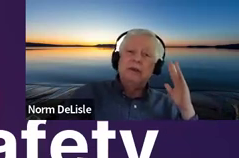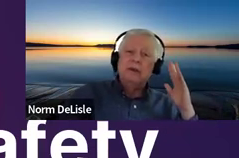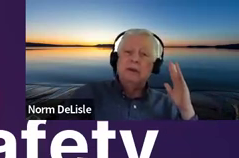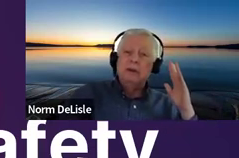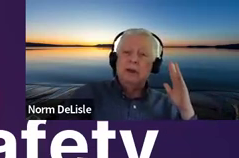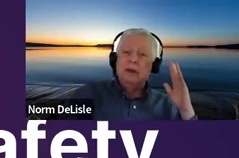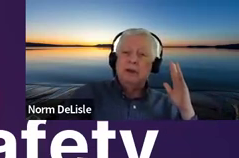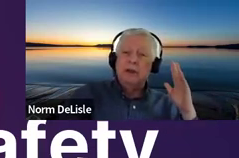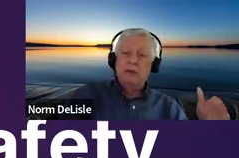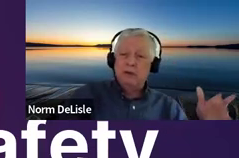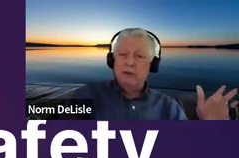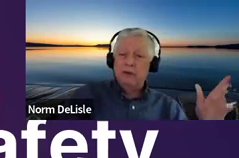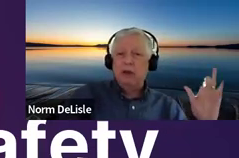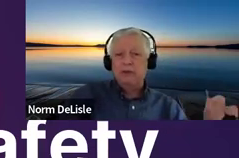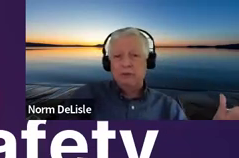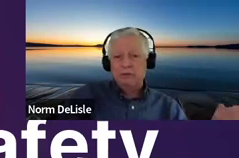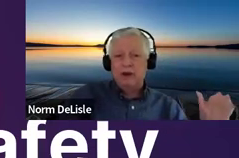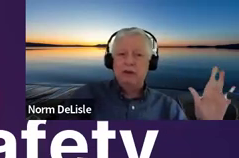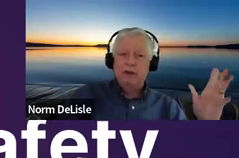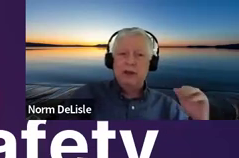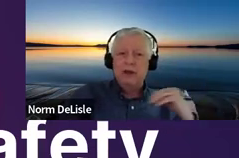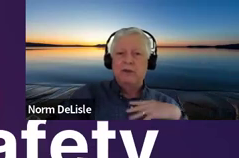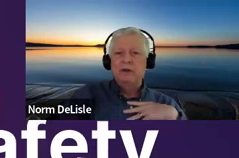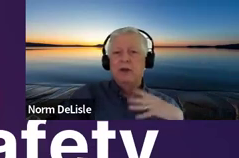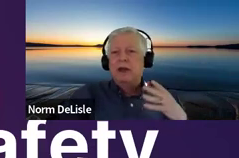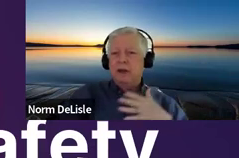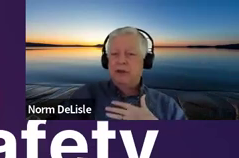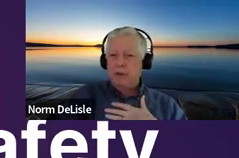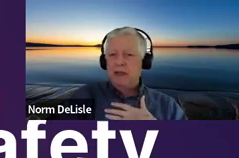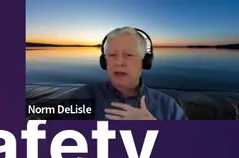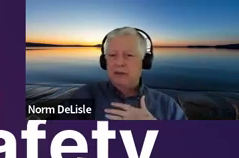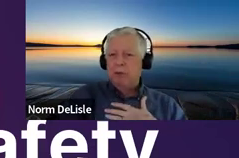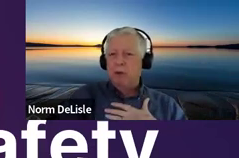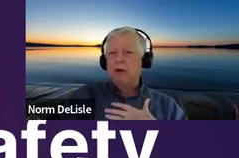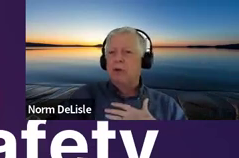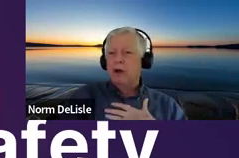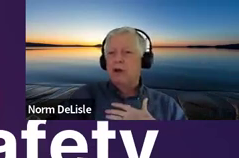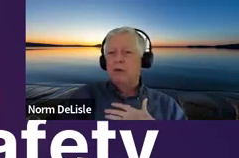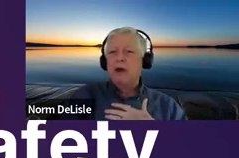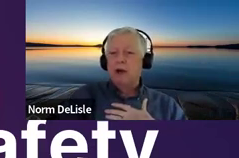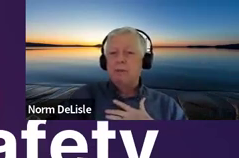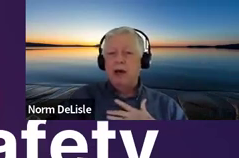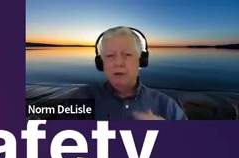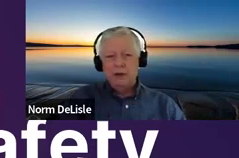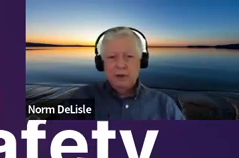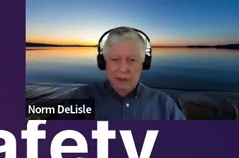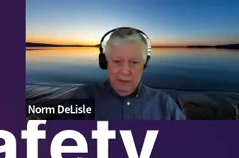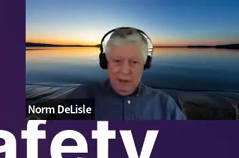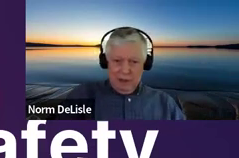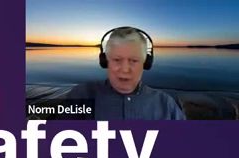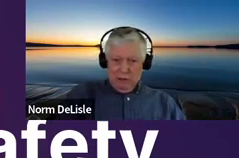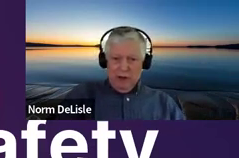accidents and the dangerous situations and fires and that kind of stuff. And to me, that's important. I want to know that when I'm out